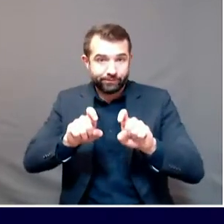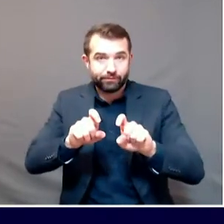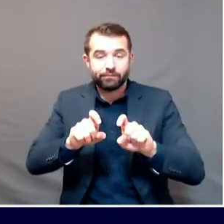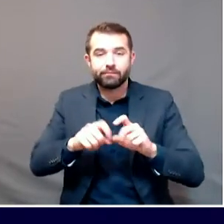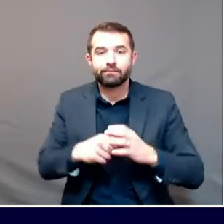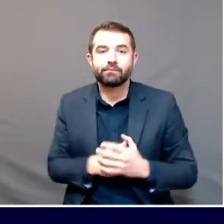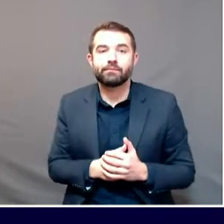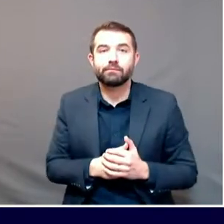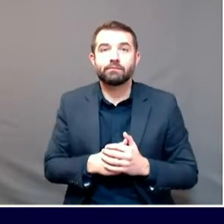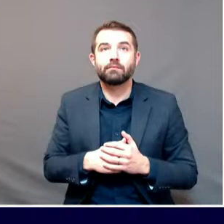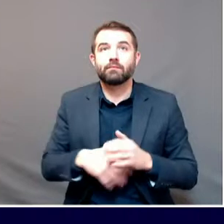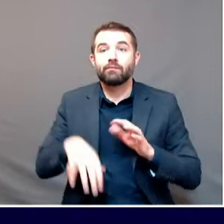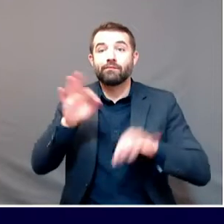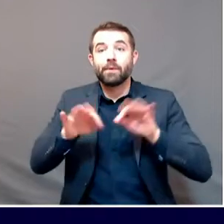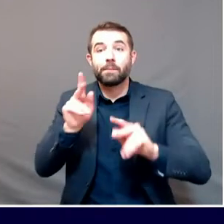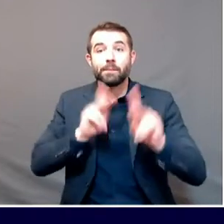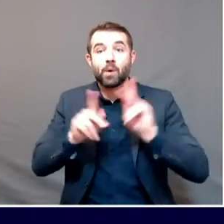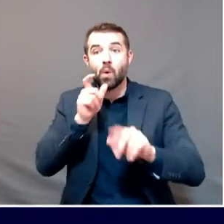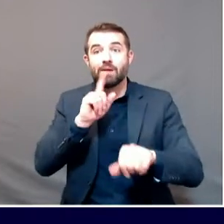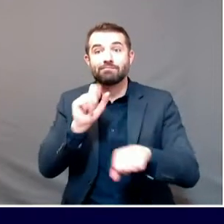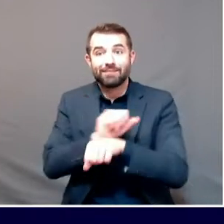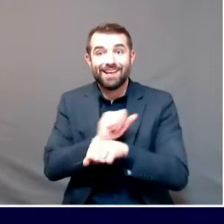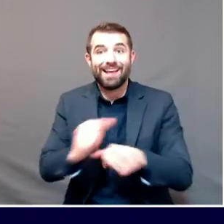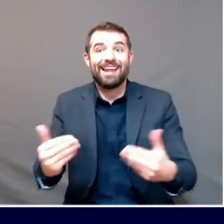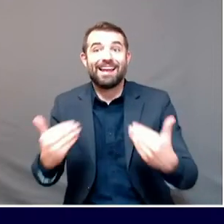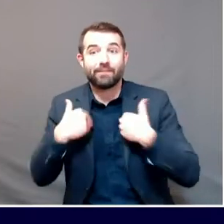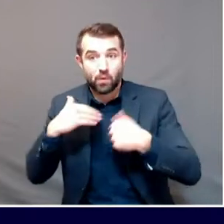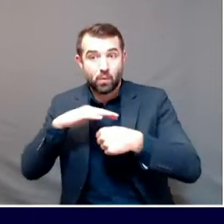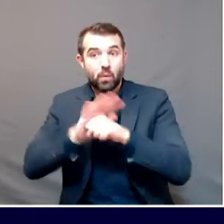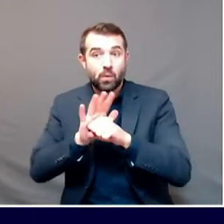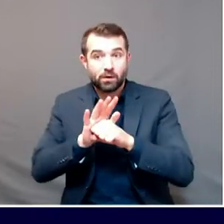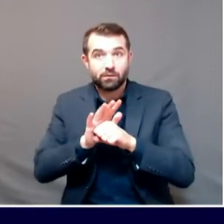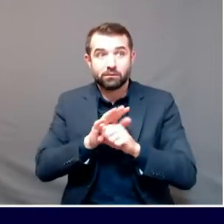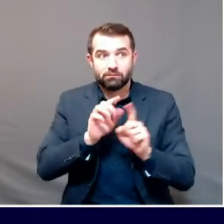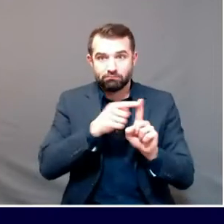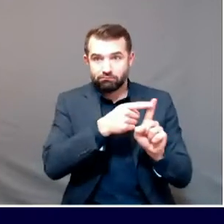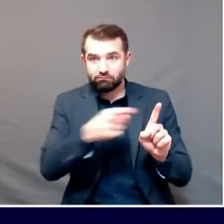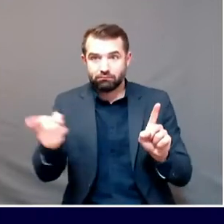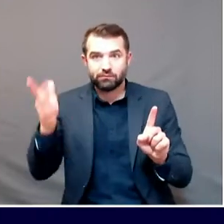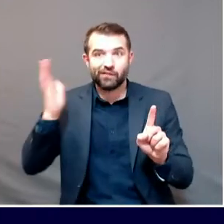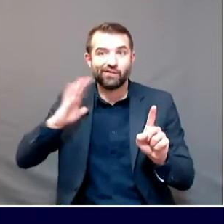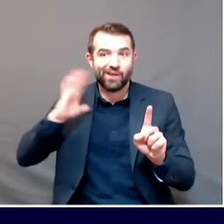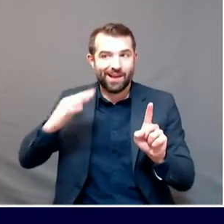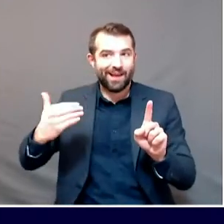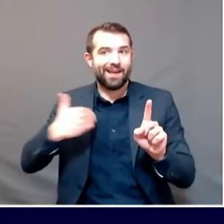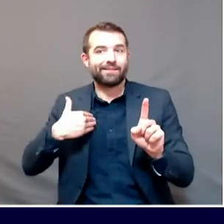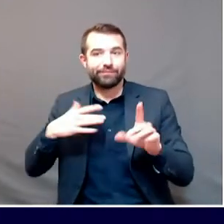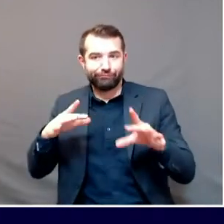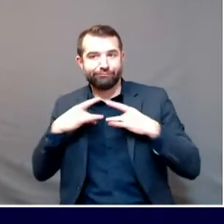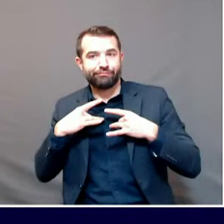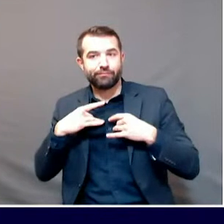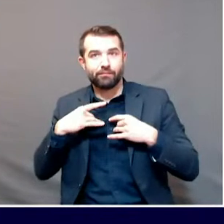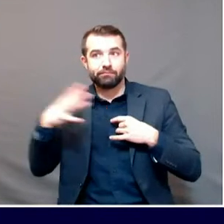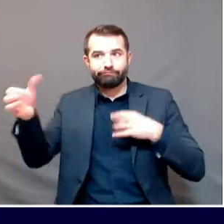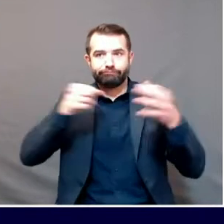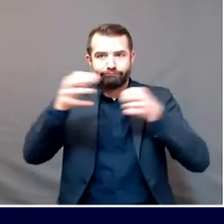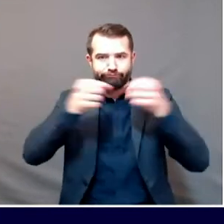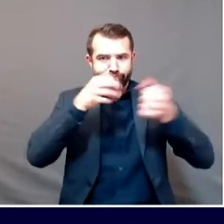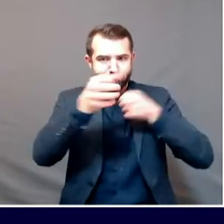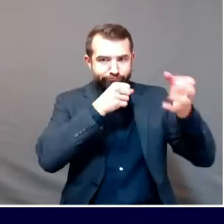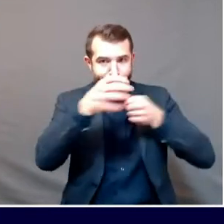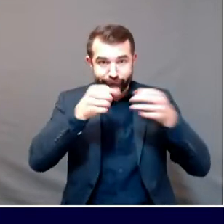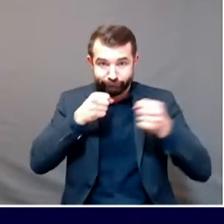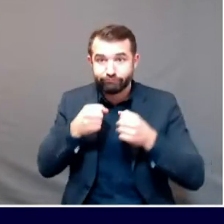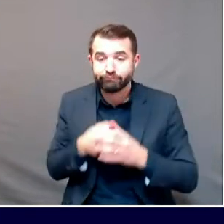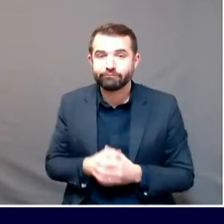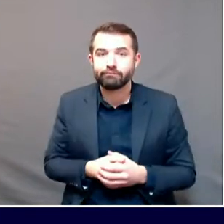case, a number of people that have tested positive for COVID. When you have an event-driven trial, the more common the thing you